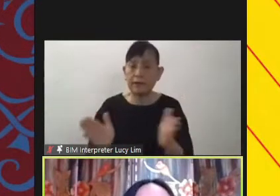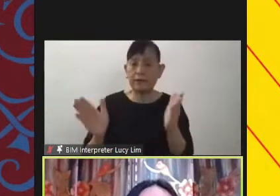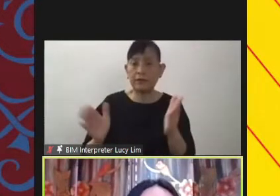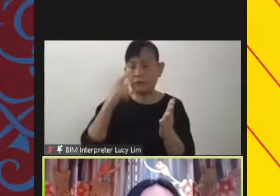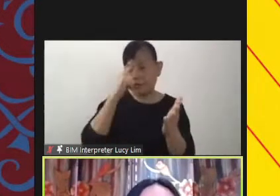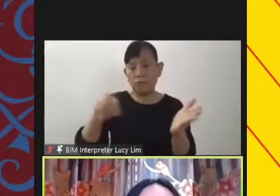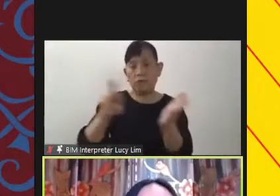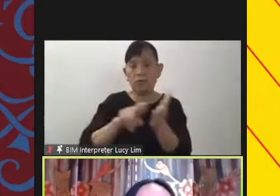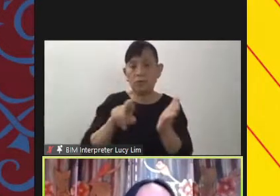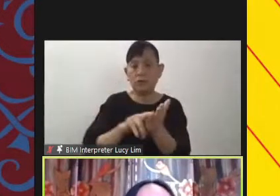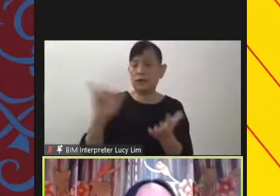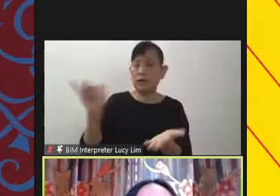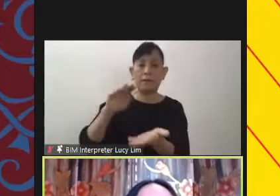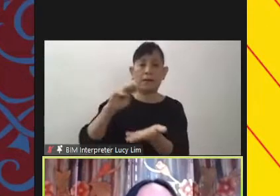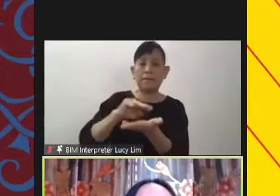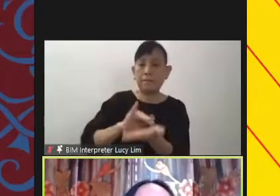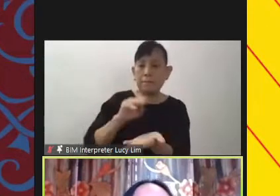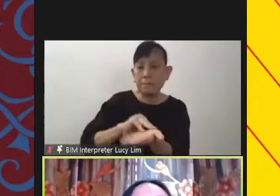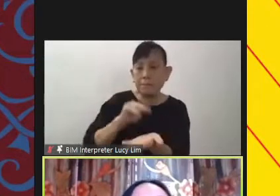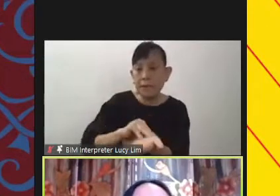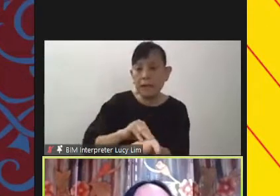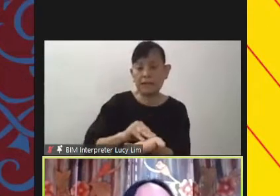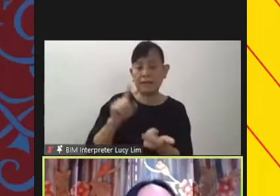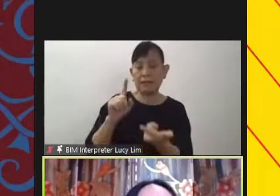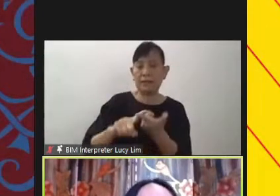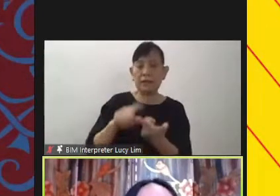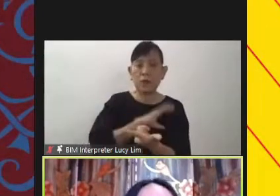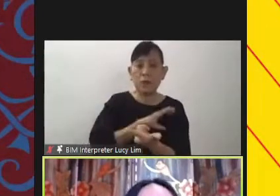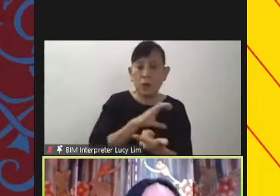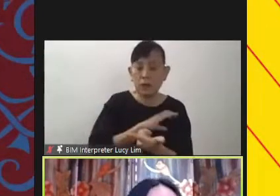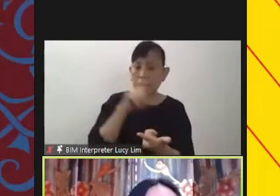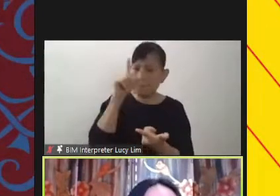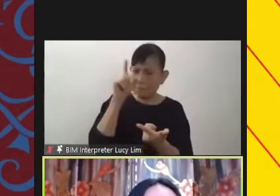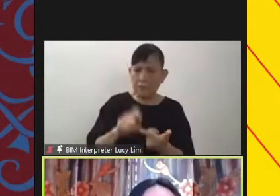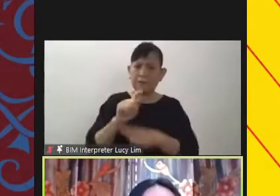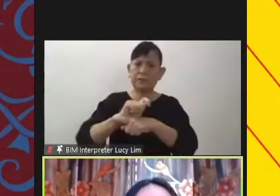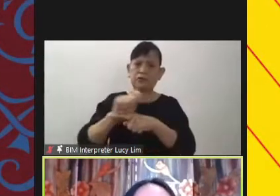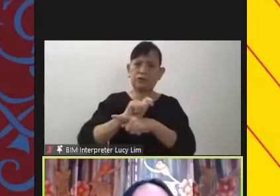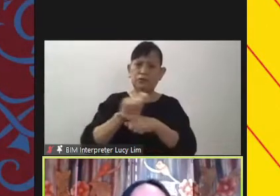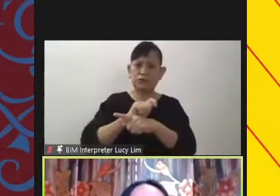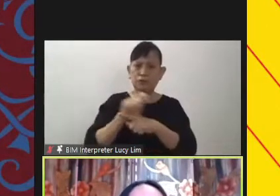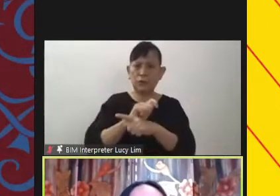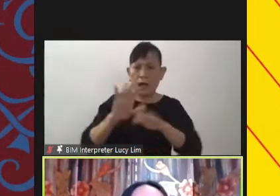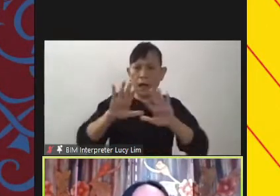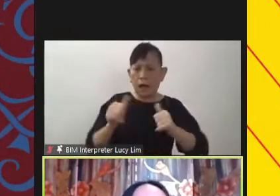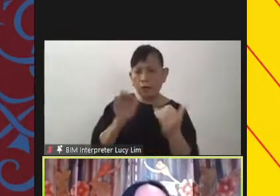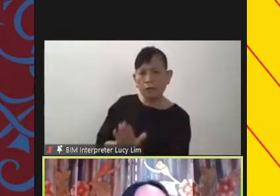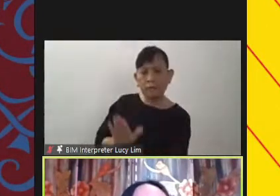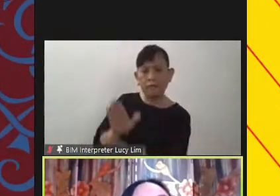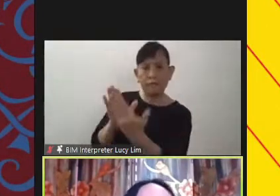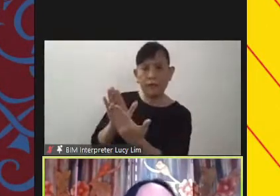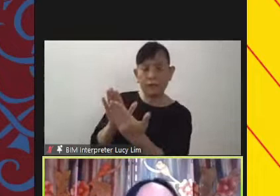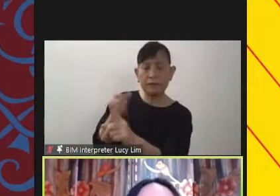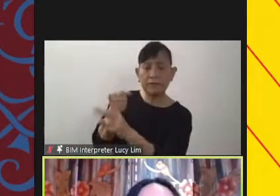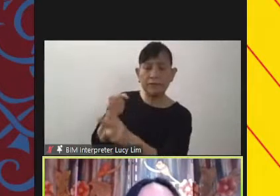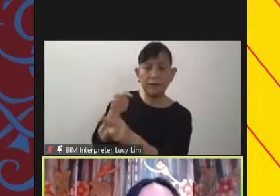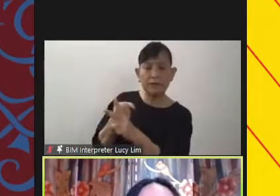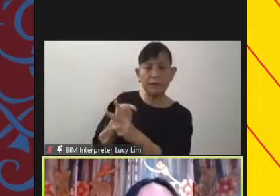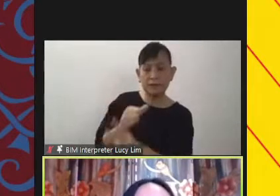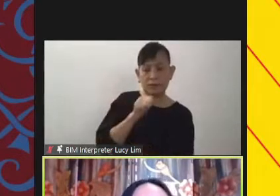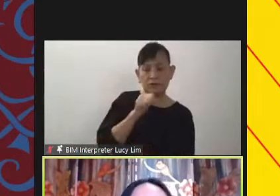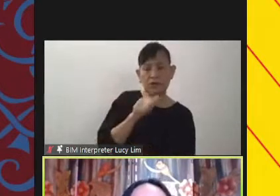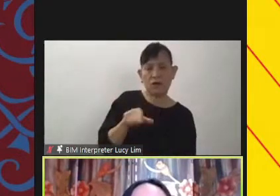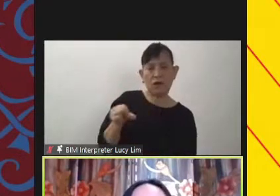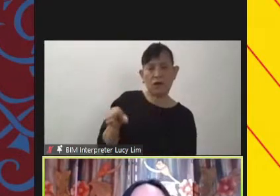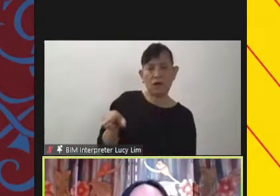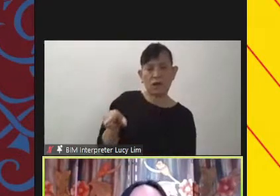officers, medical officers, they have to be trained to actually face victim survivors. They can't like, you know, be